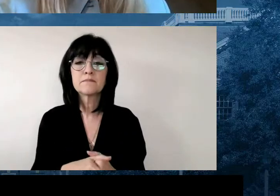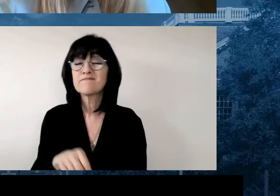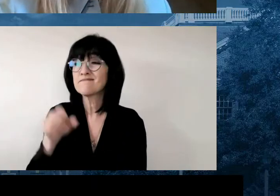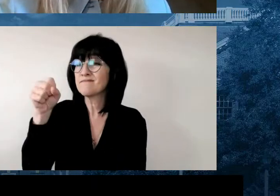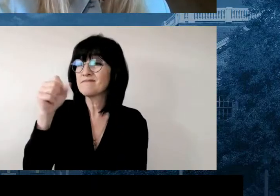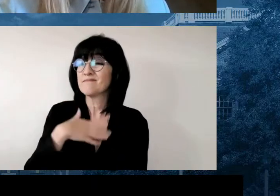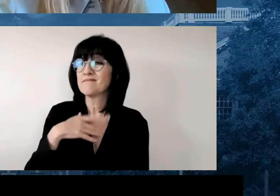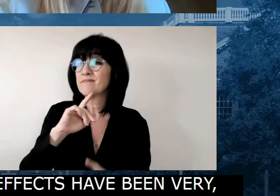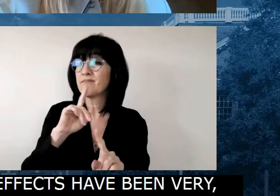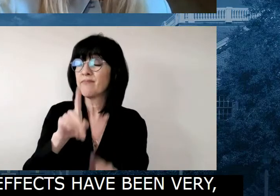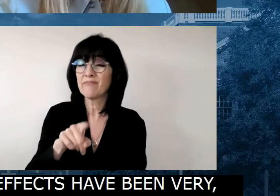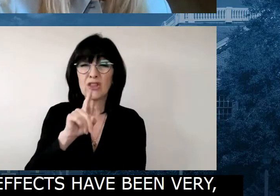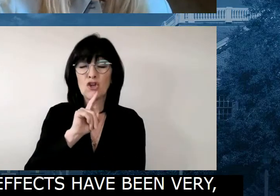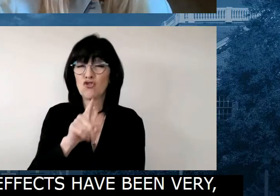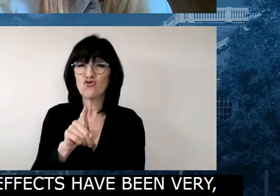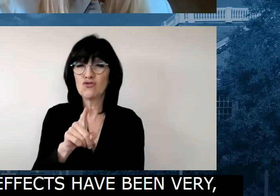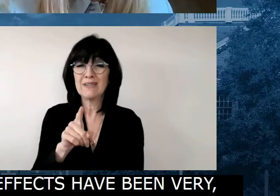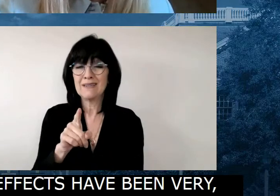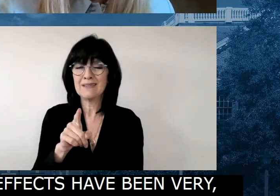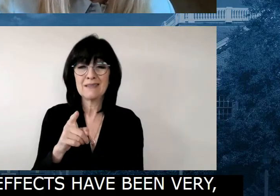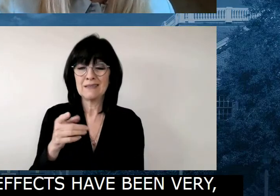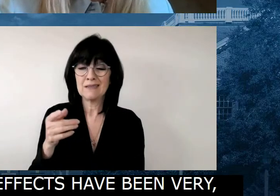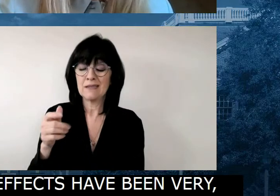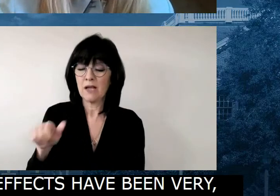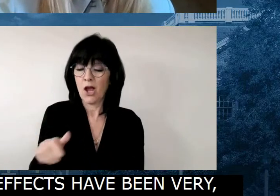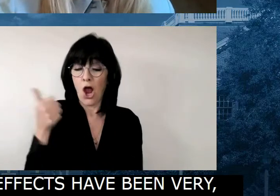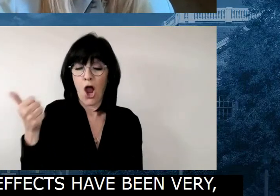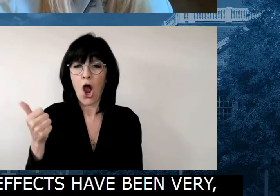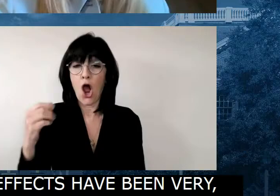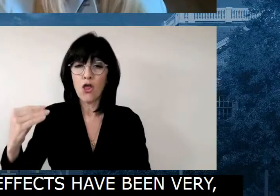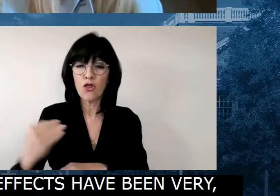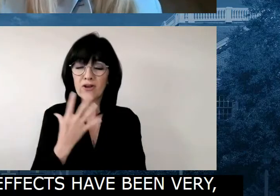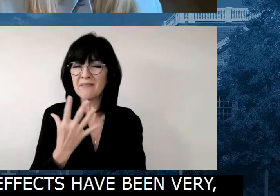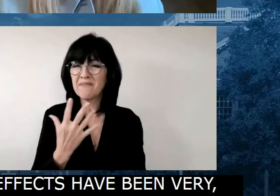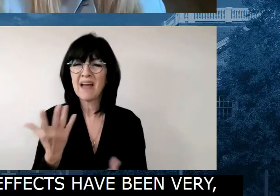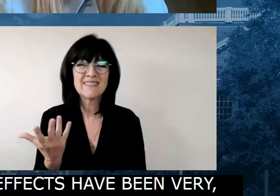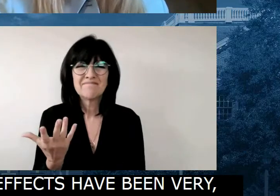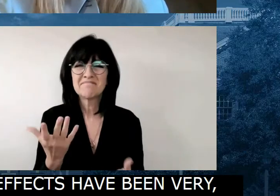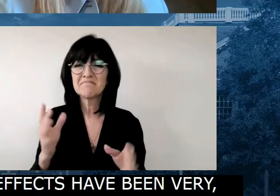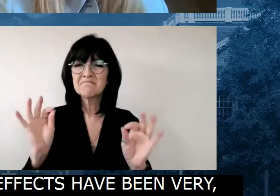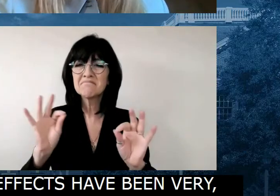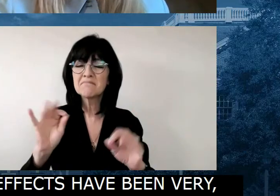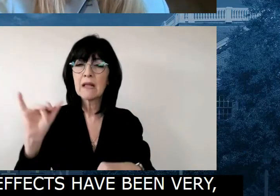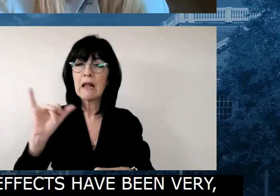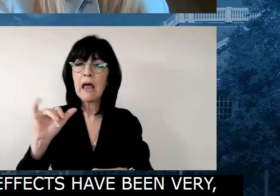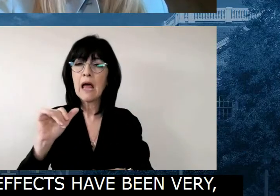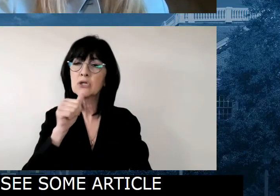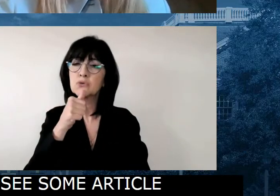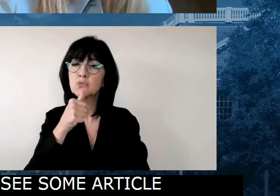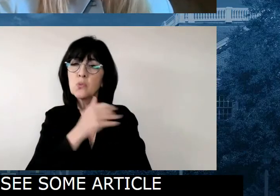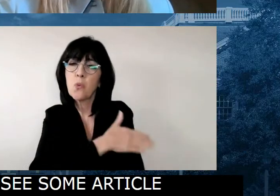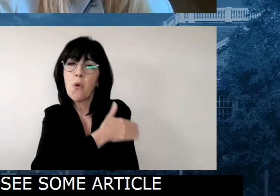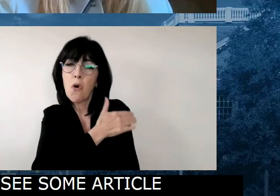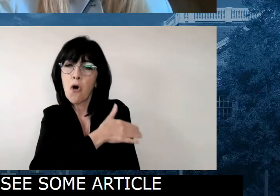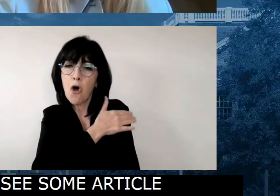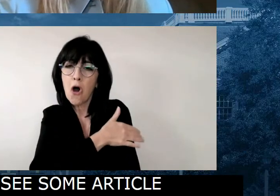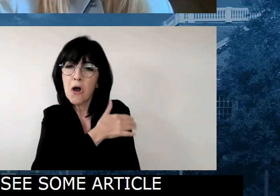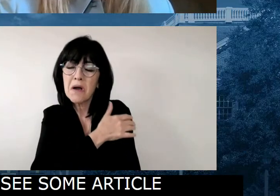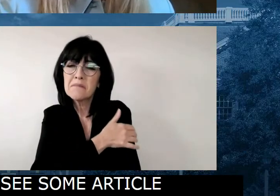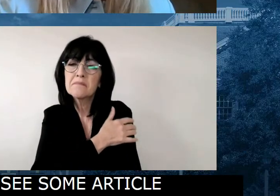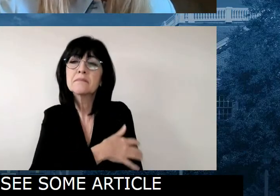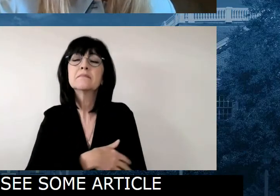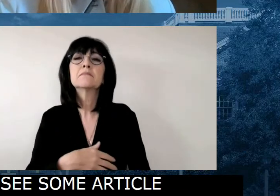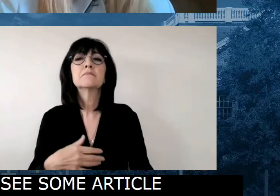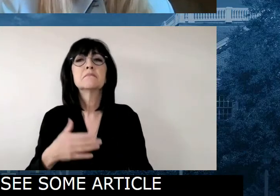the most part, we see some arm soreness, your typical, you might get